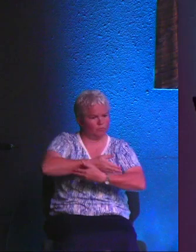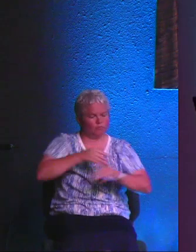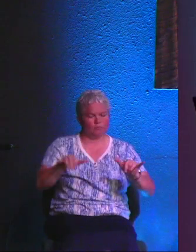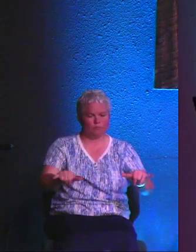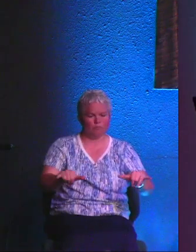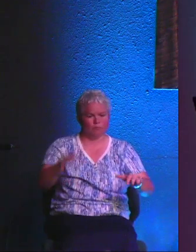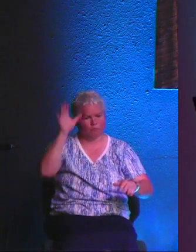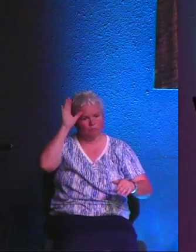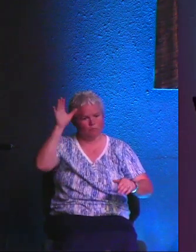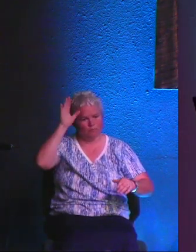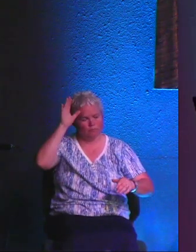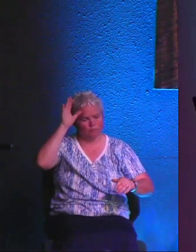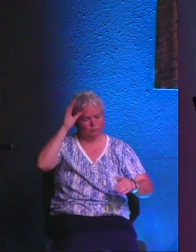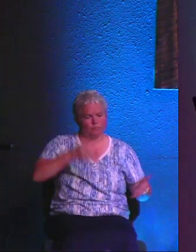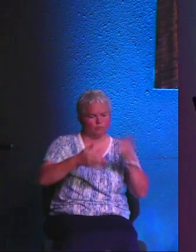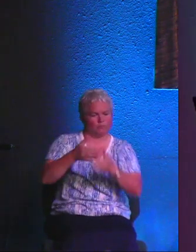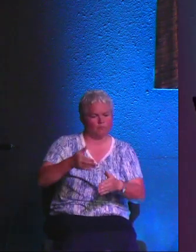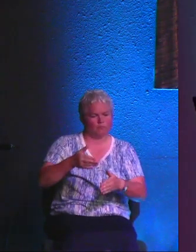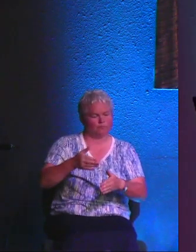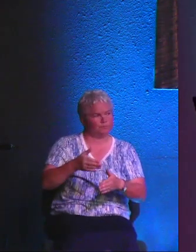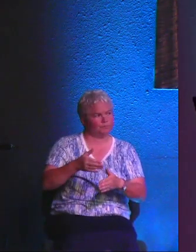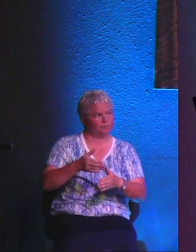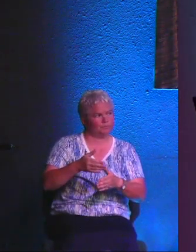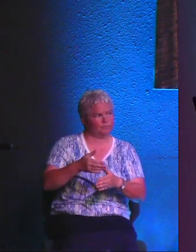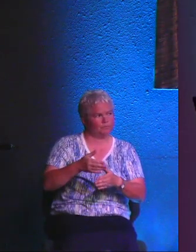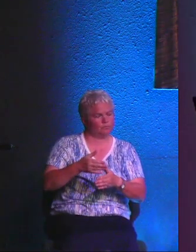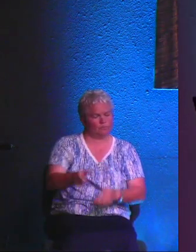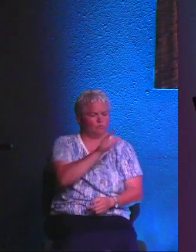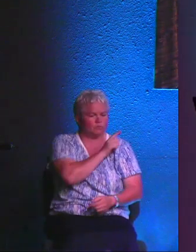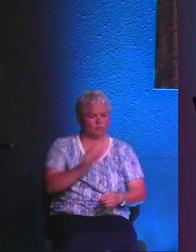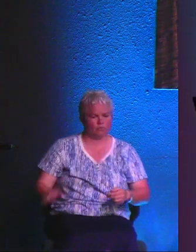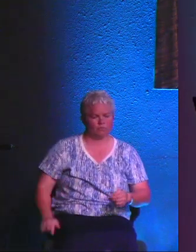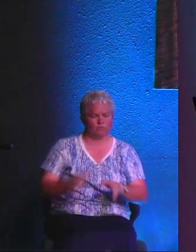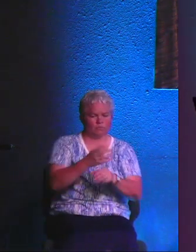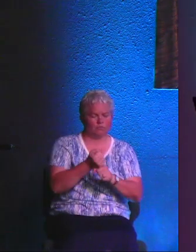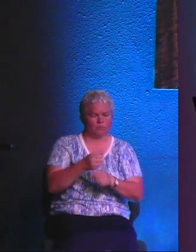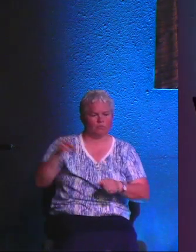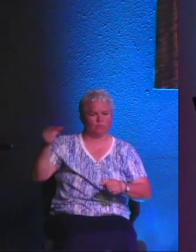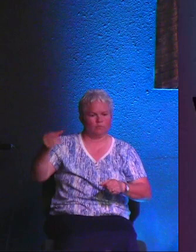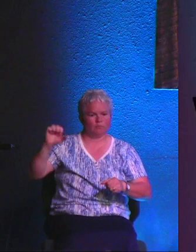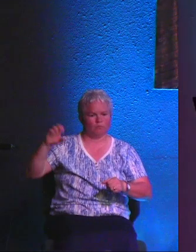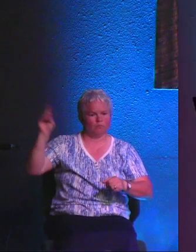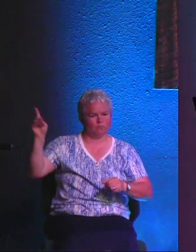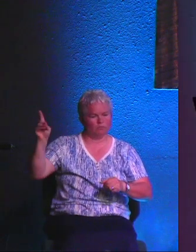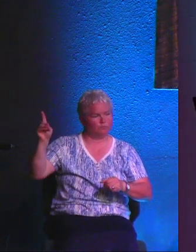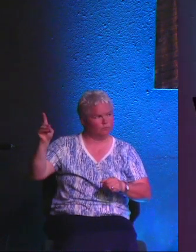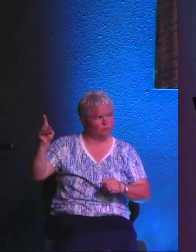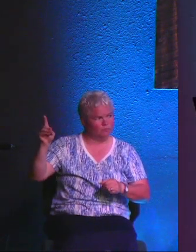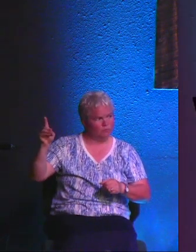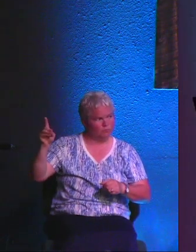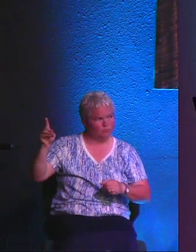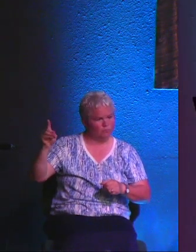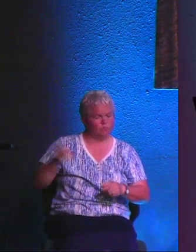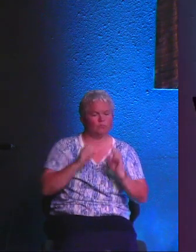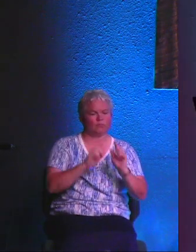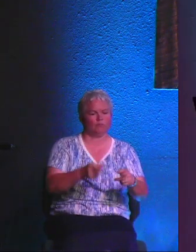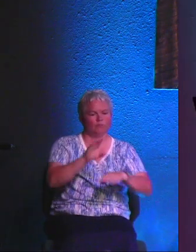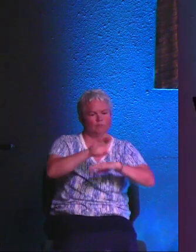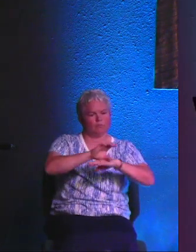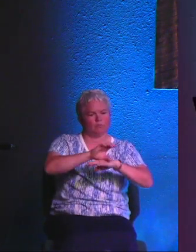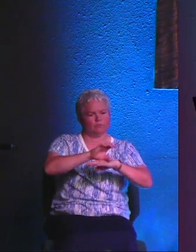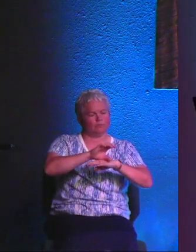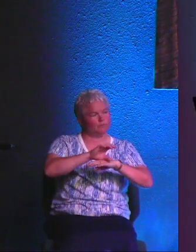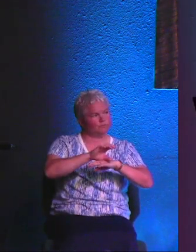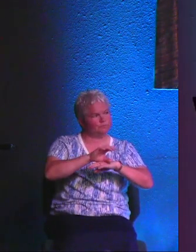with my dad. I finished the program. With the Lord, I got my GED, a job, a car, and going to church,